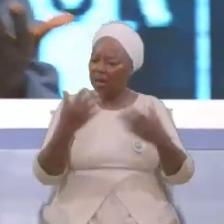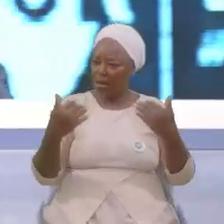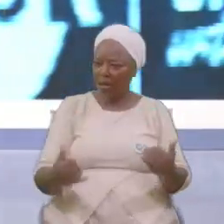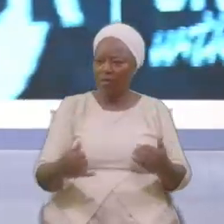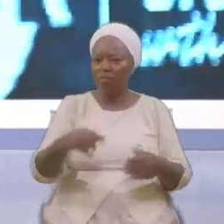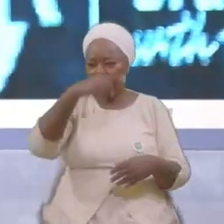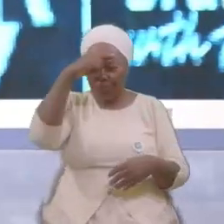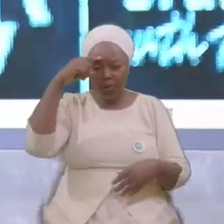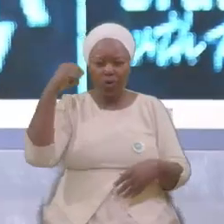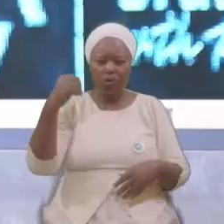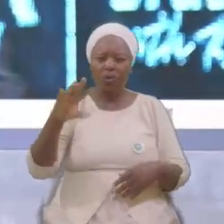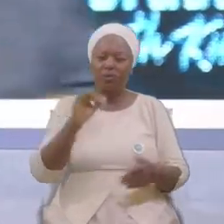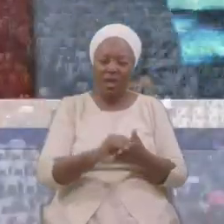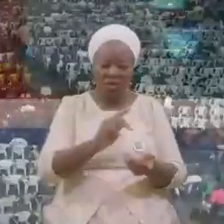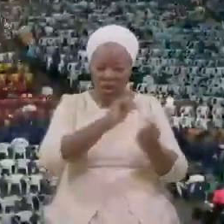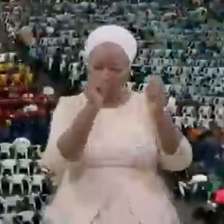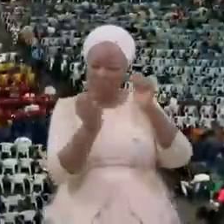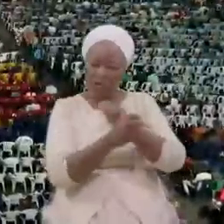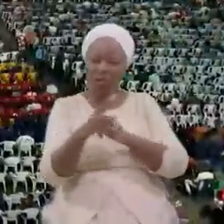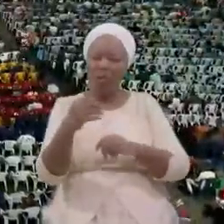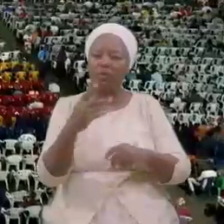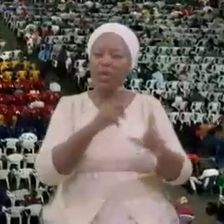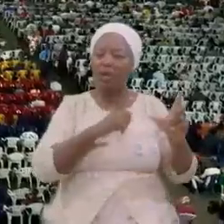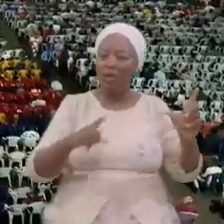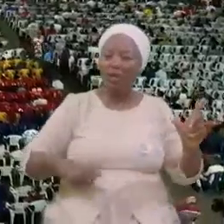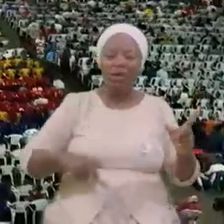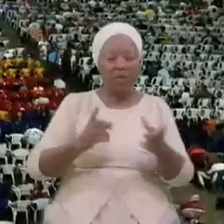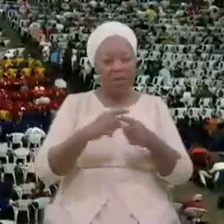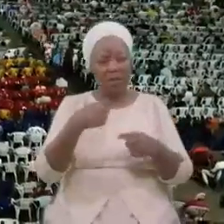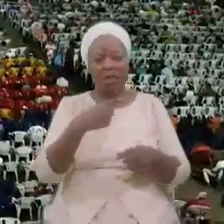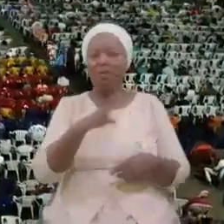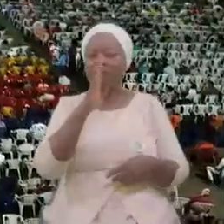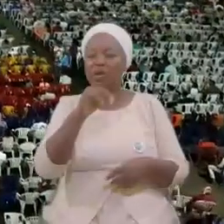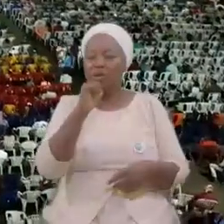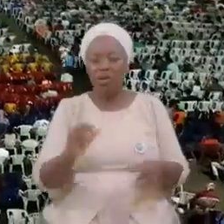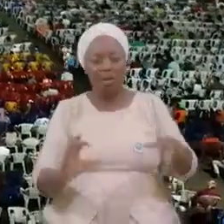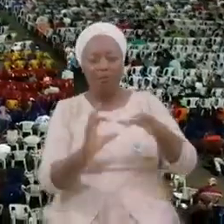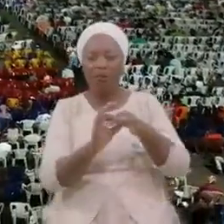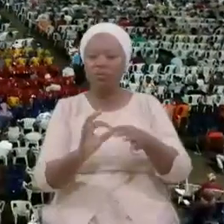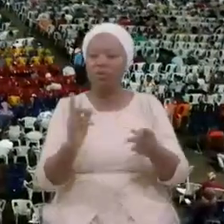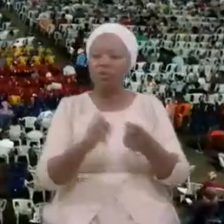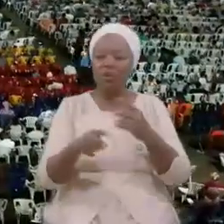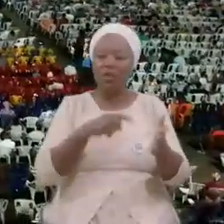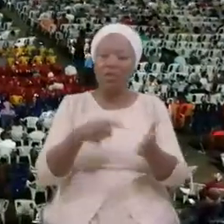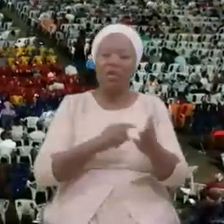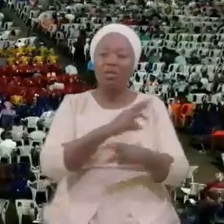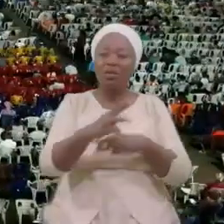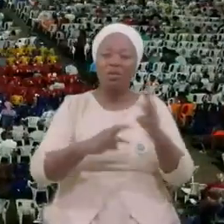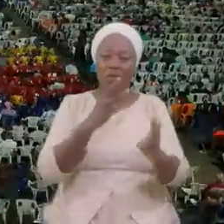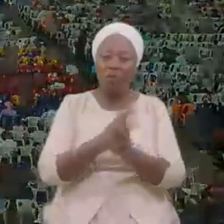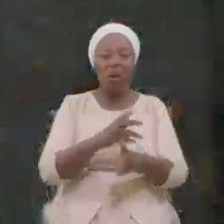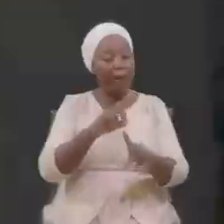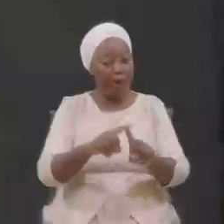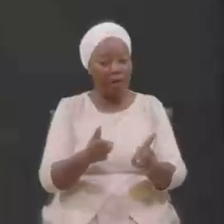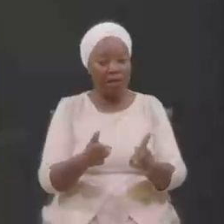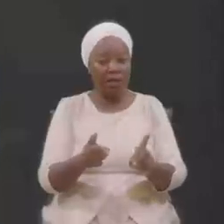because of the transformation of the Lord, it says, be not conformed to this world, but